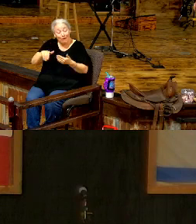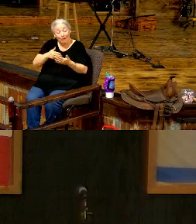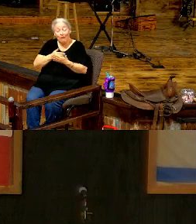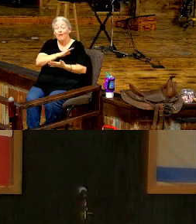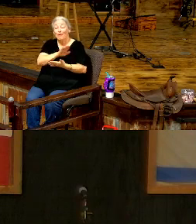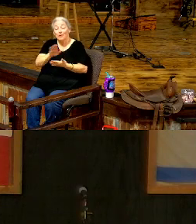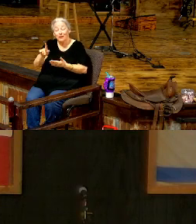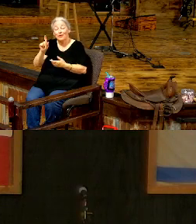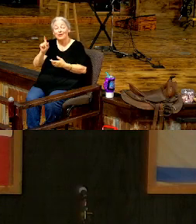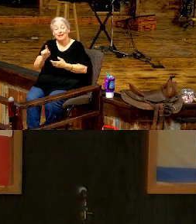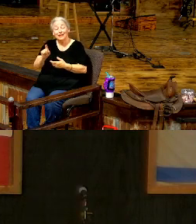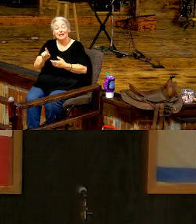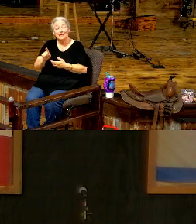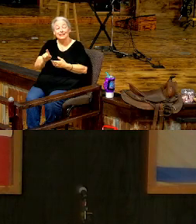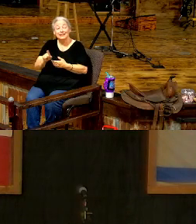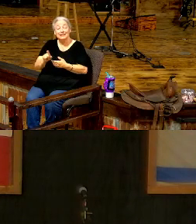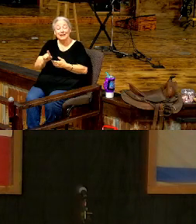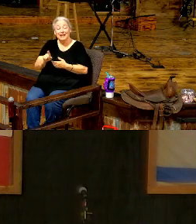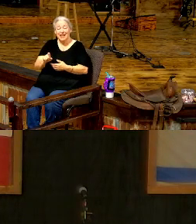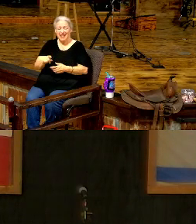And the enemy could not stand that.